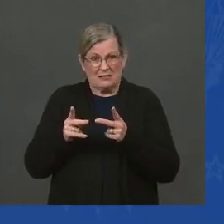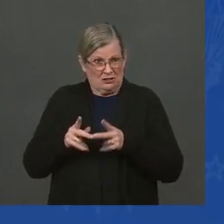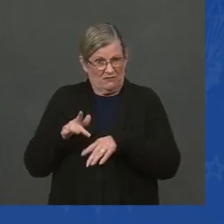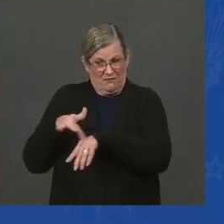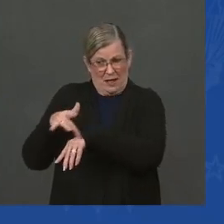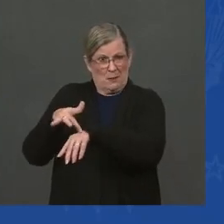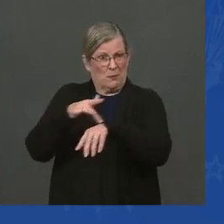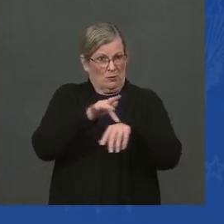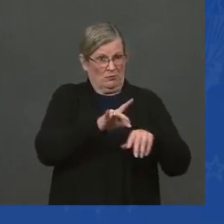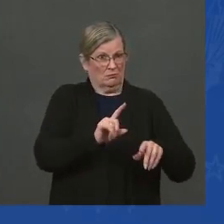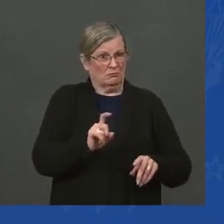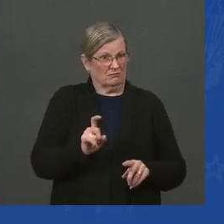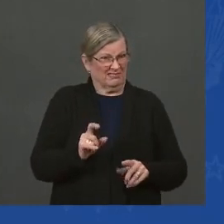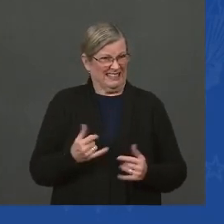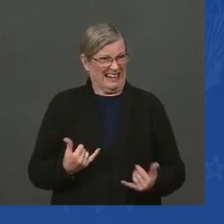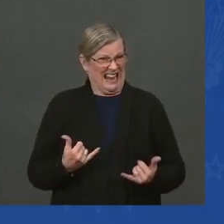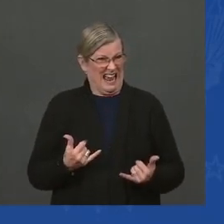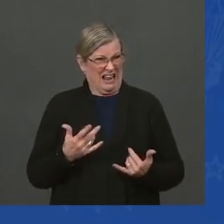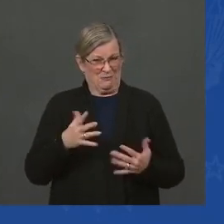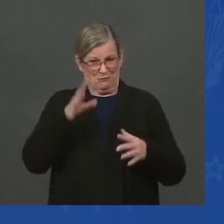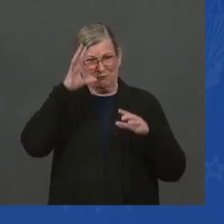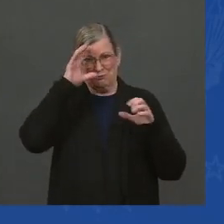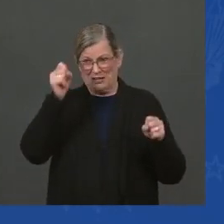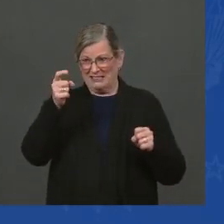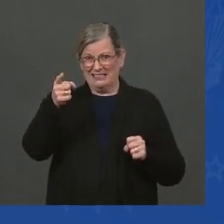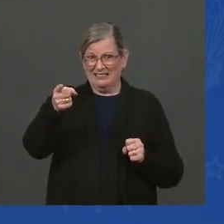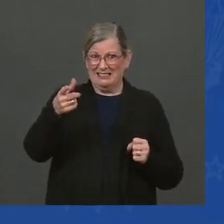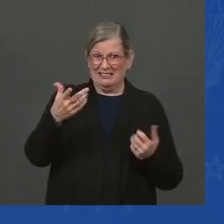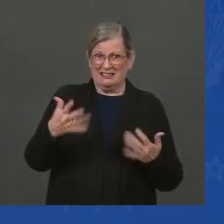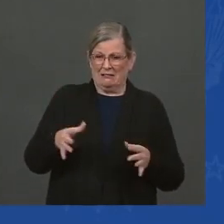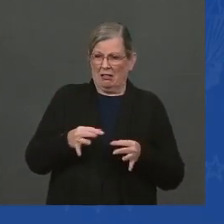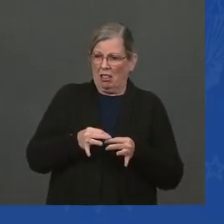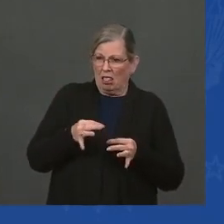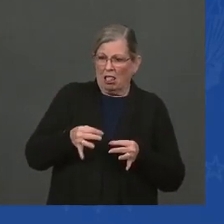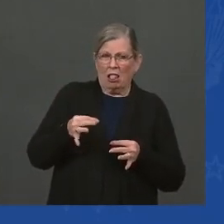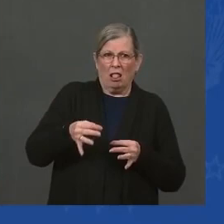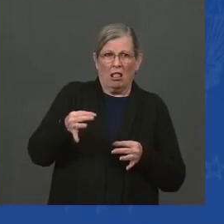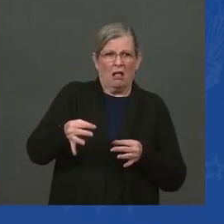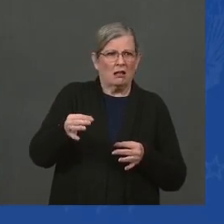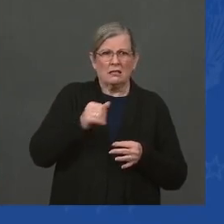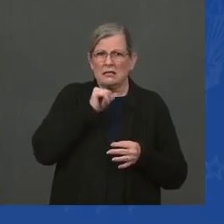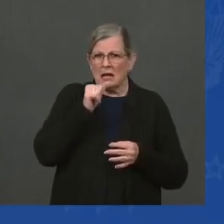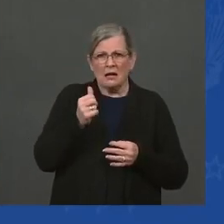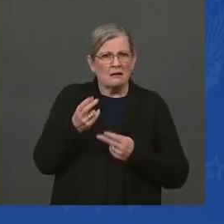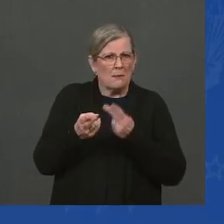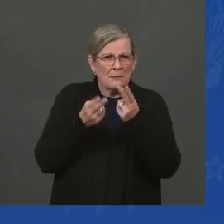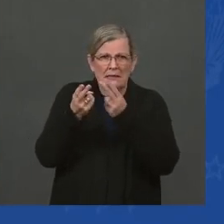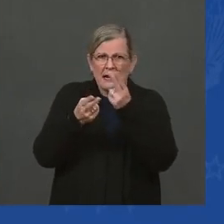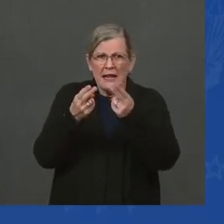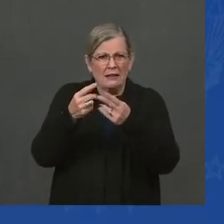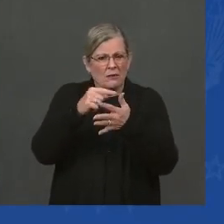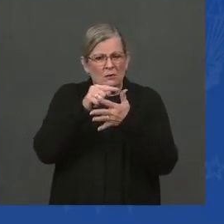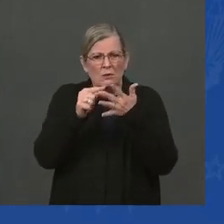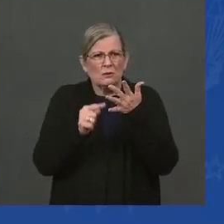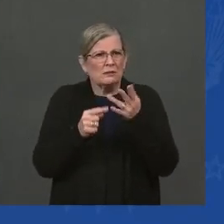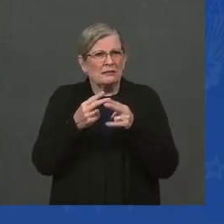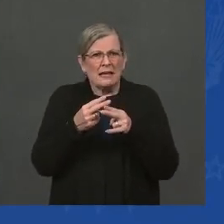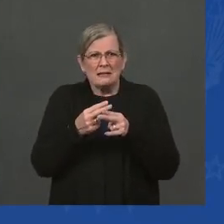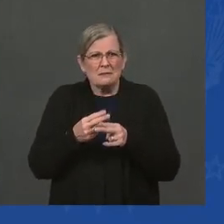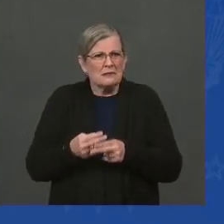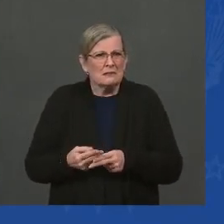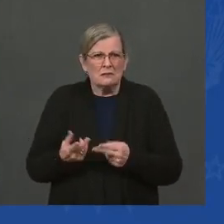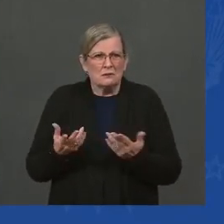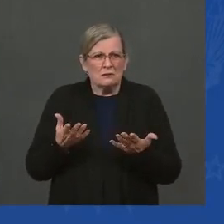without nominating somebody the year before a nominee needs to be selected. And are you concerned